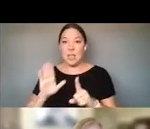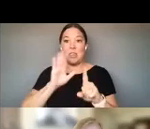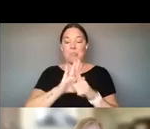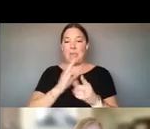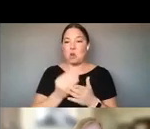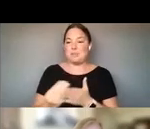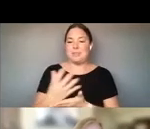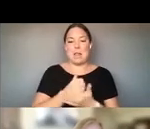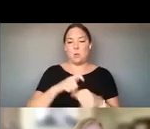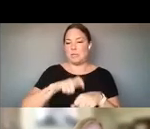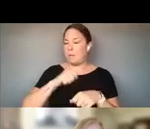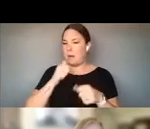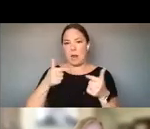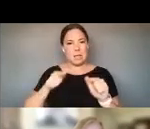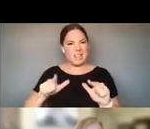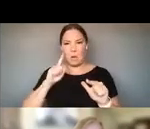allowable for this program.